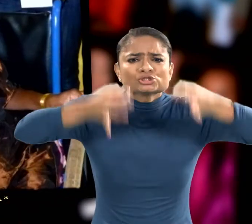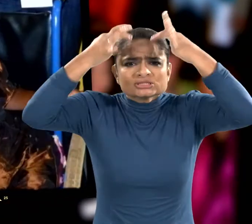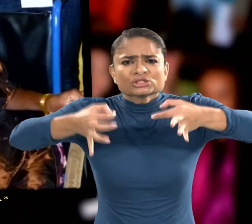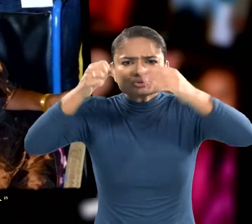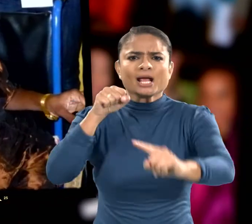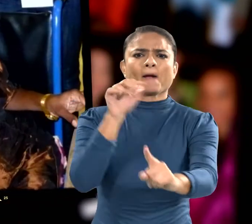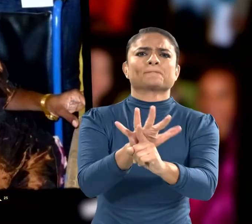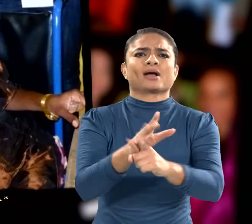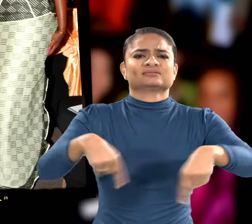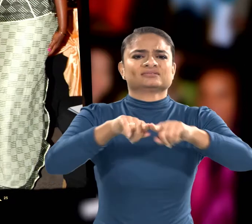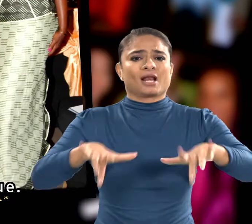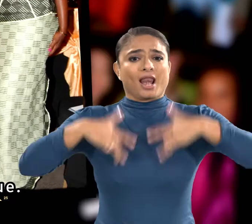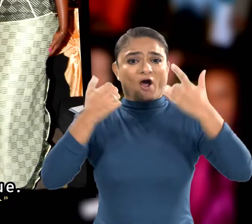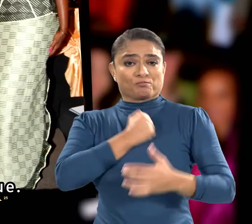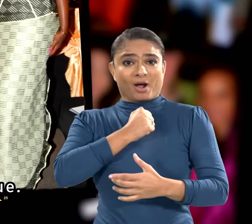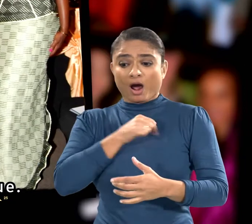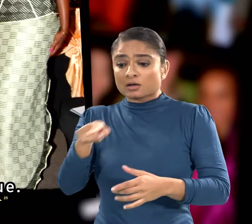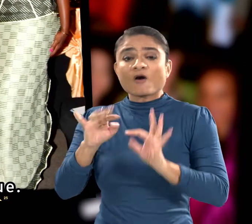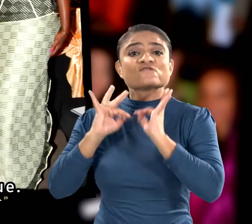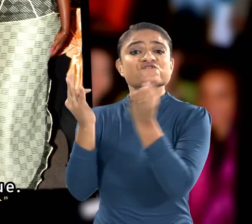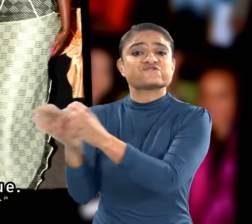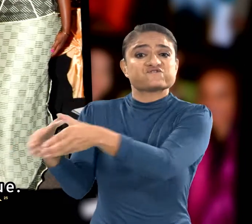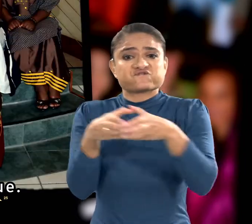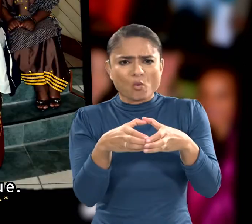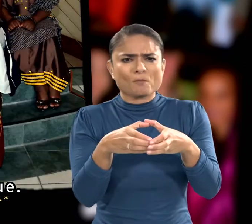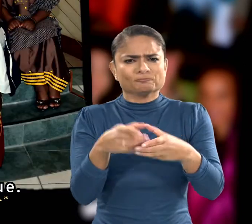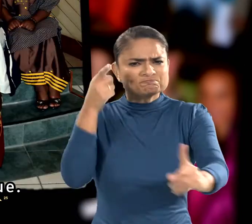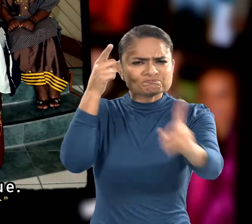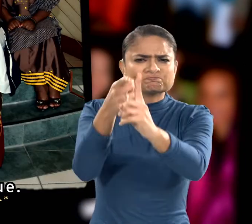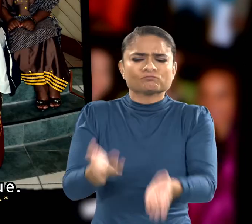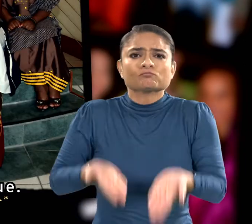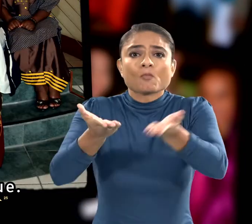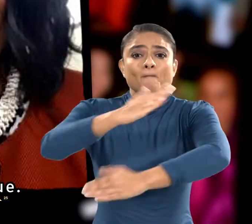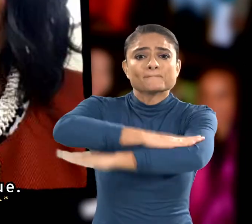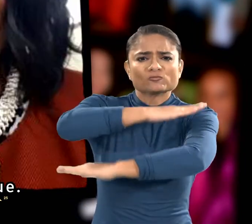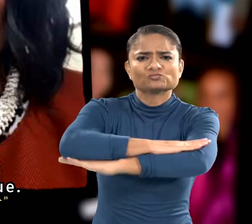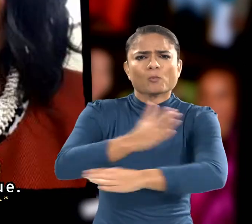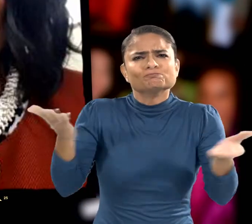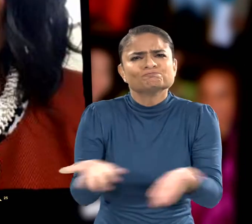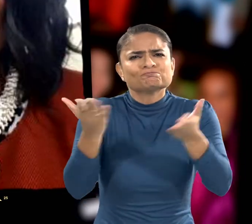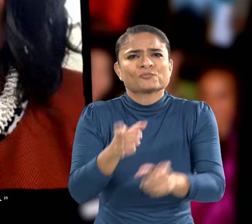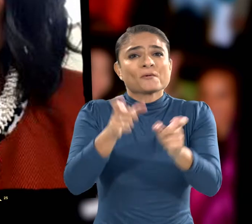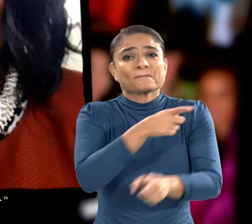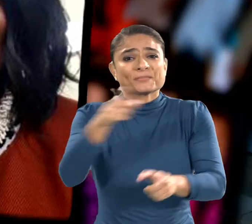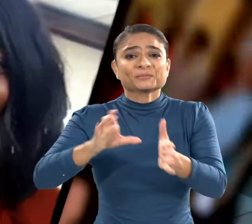that impact on our lives. The Sawood Forum was initiated to provide a platform for ongoing dialogue.